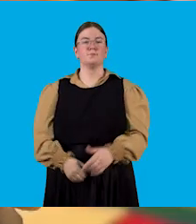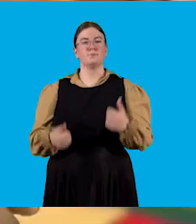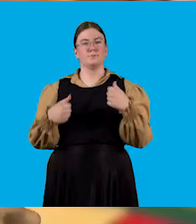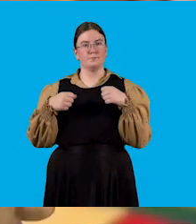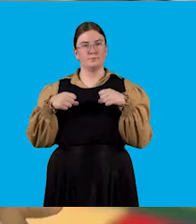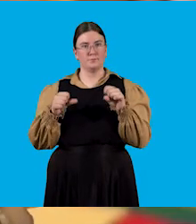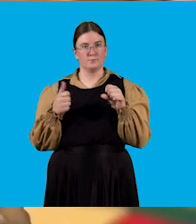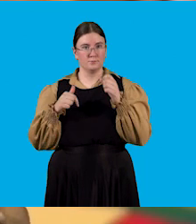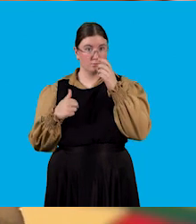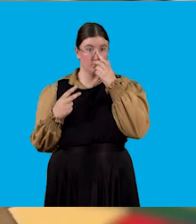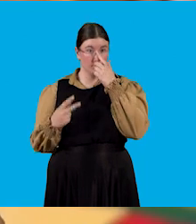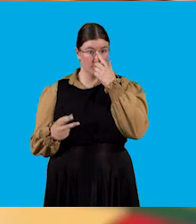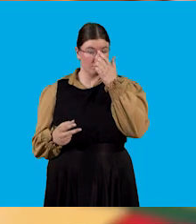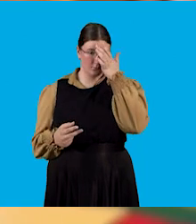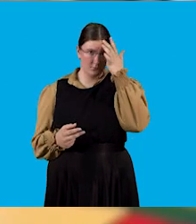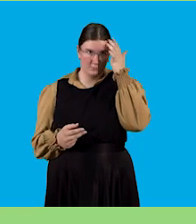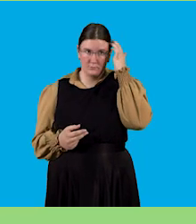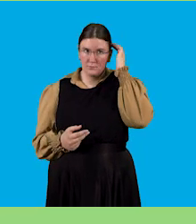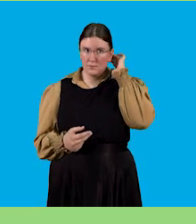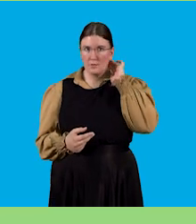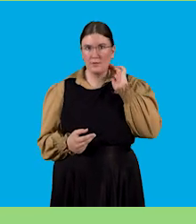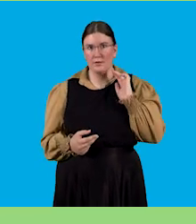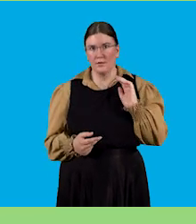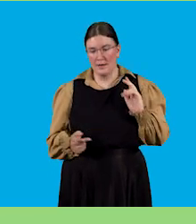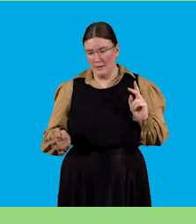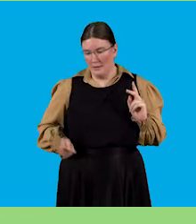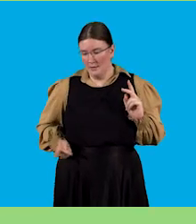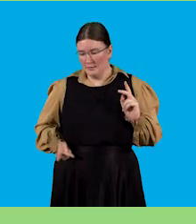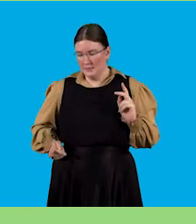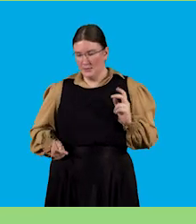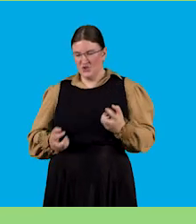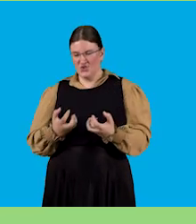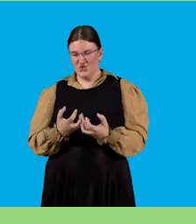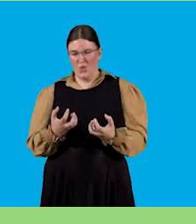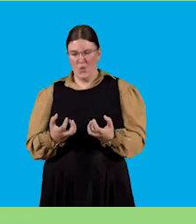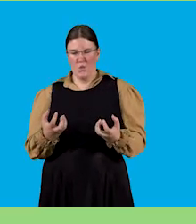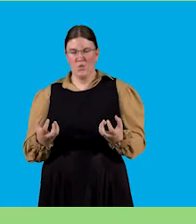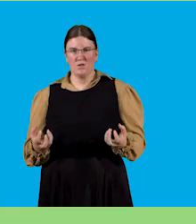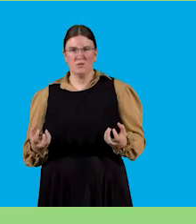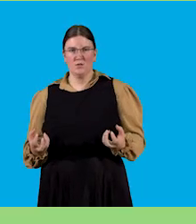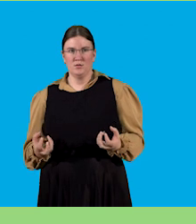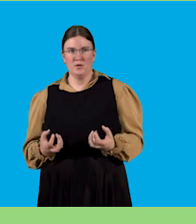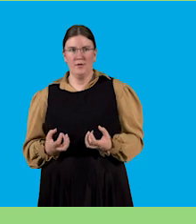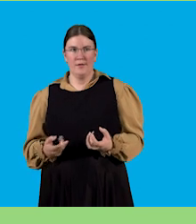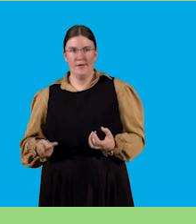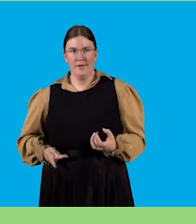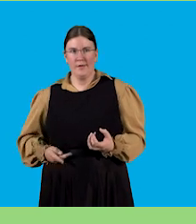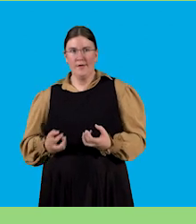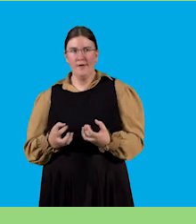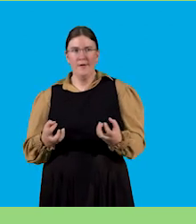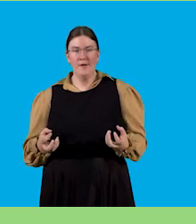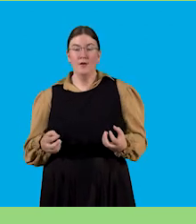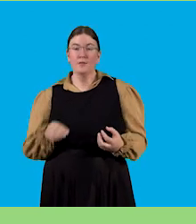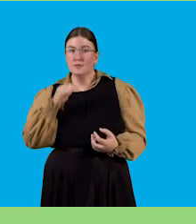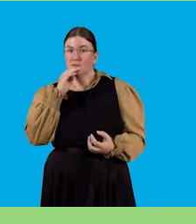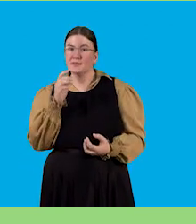Next health issue that we look at is related to kidney stones. This happens when there is a low